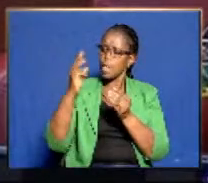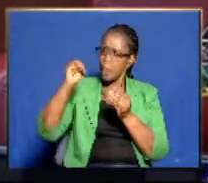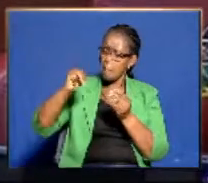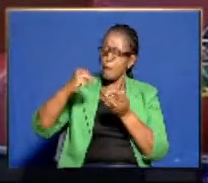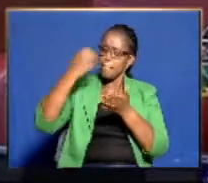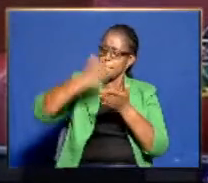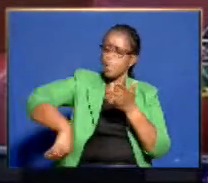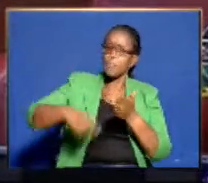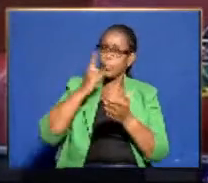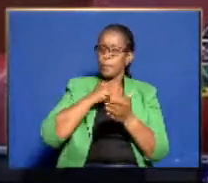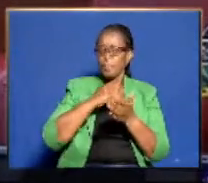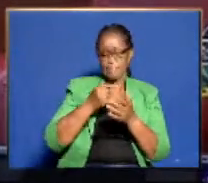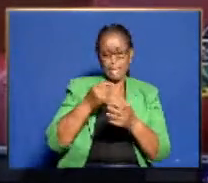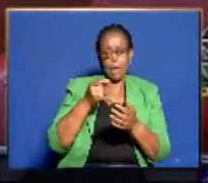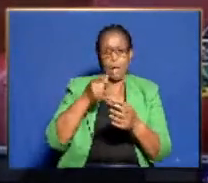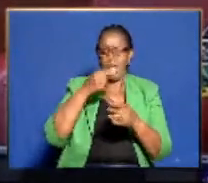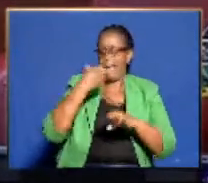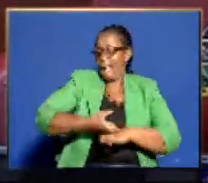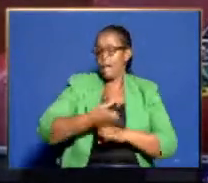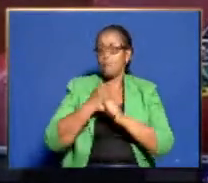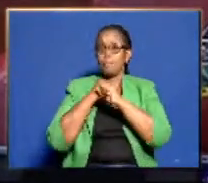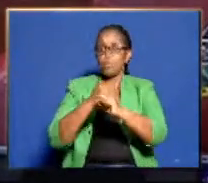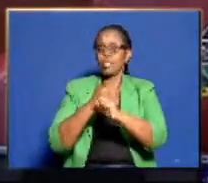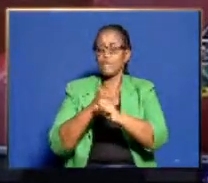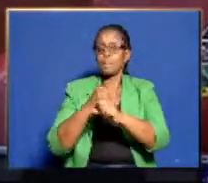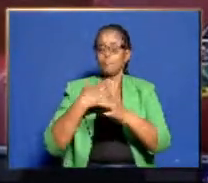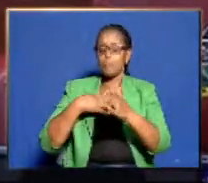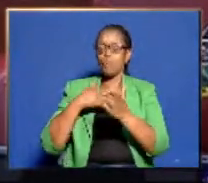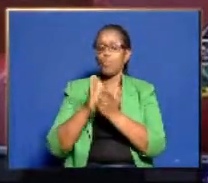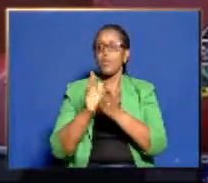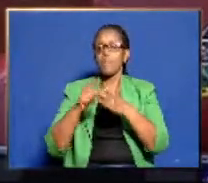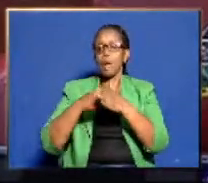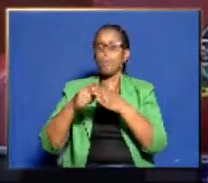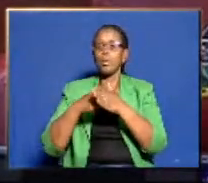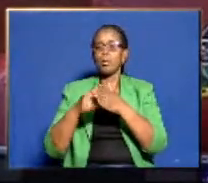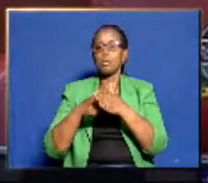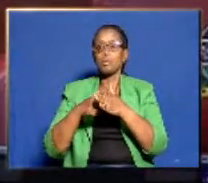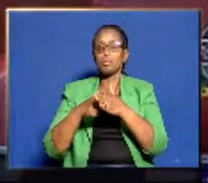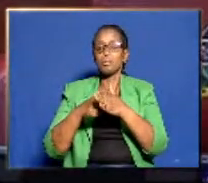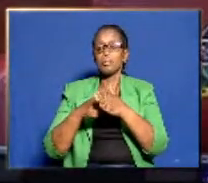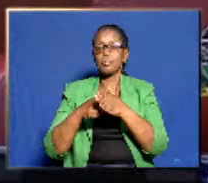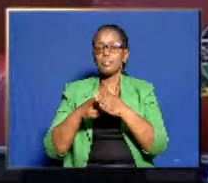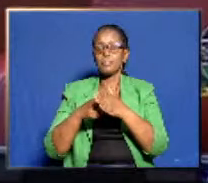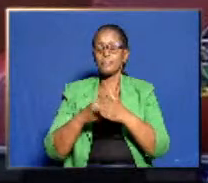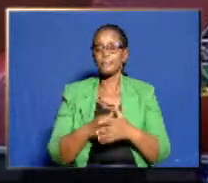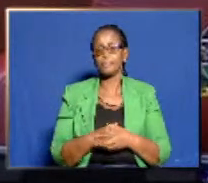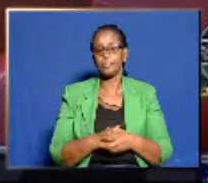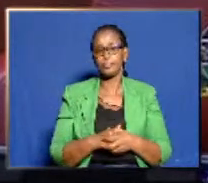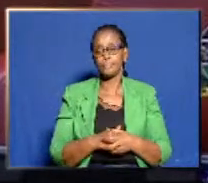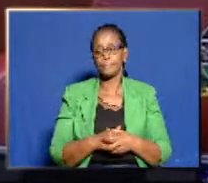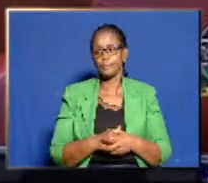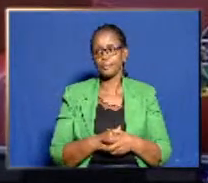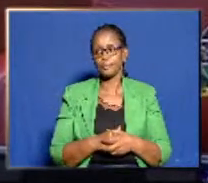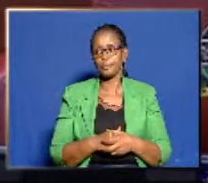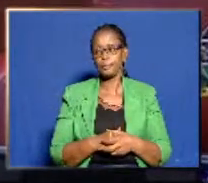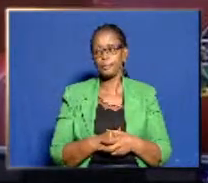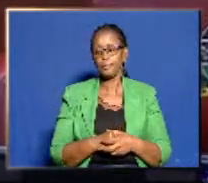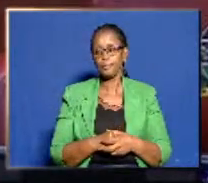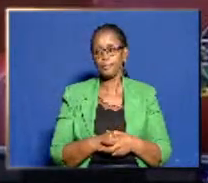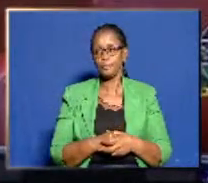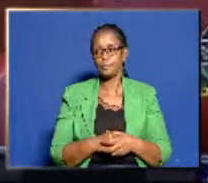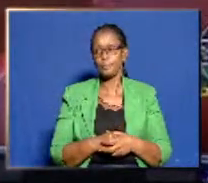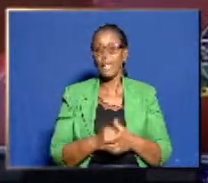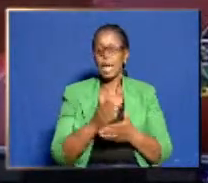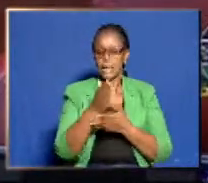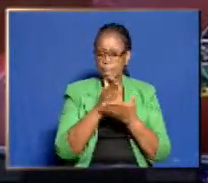the government have chopped money from the National Council for Persons with Disability, Honorable Speaker. Honorable Speaker, some